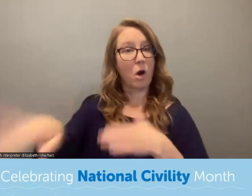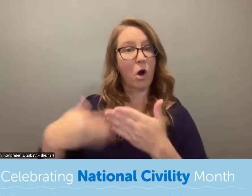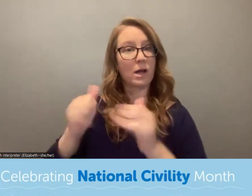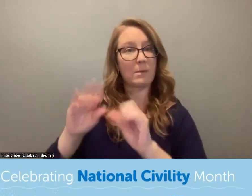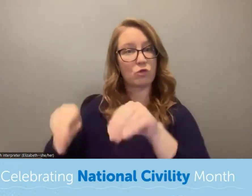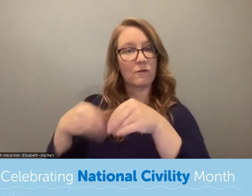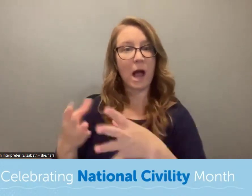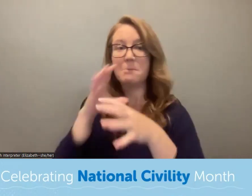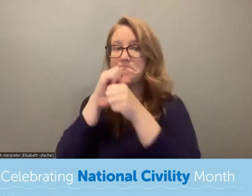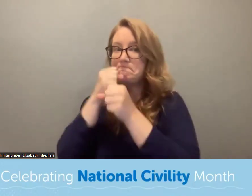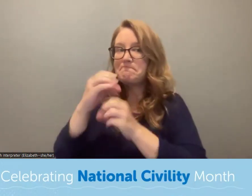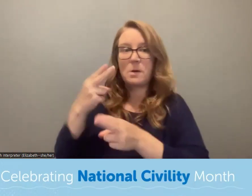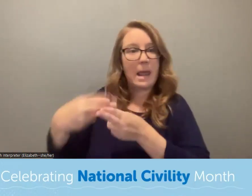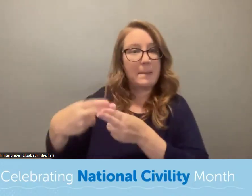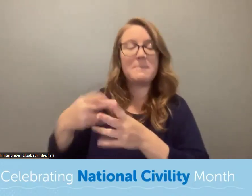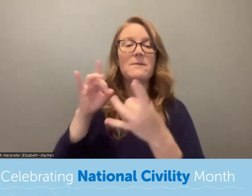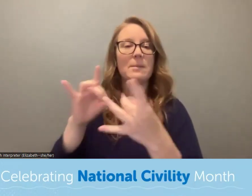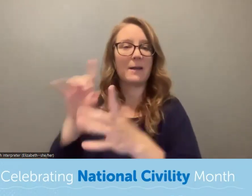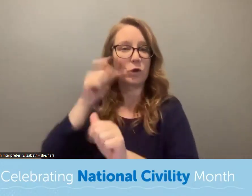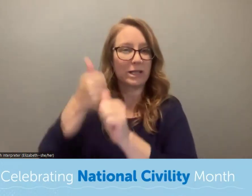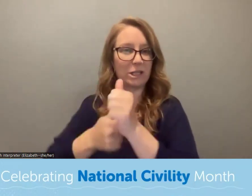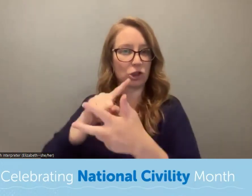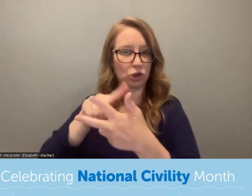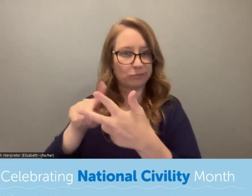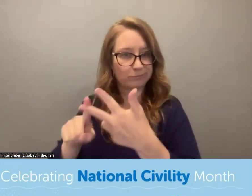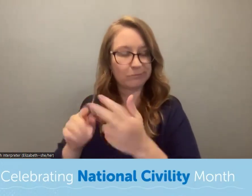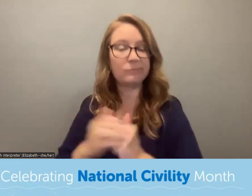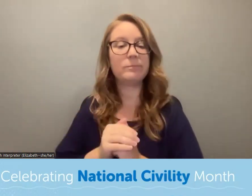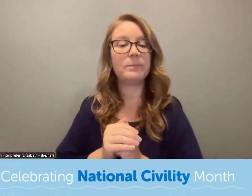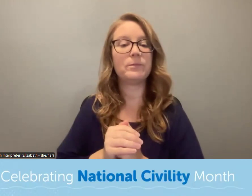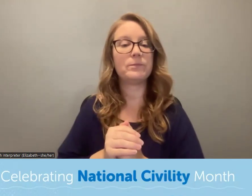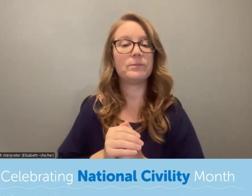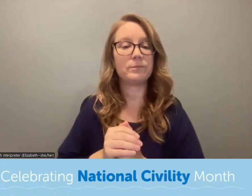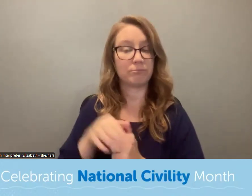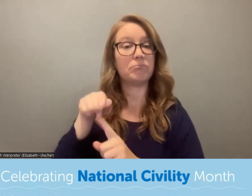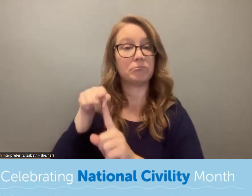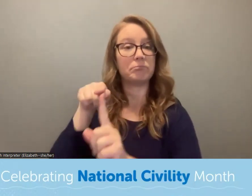anonymous feedback for each option. In addition, the